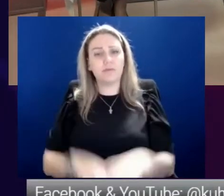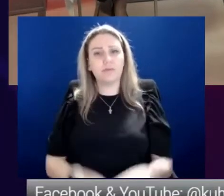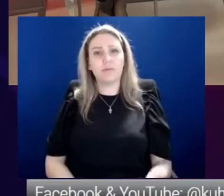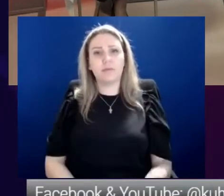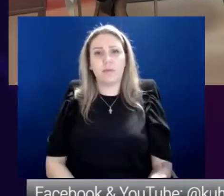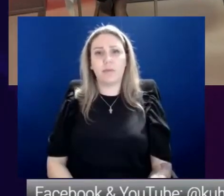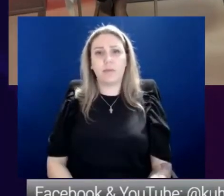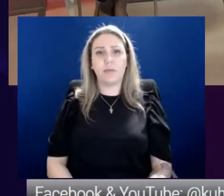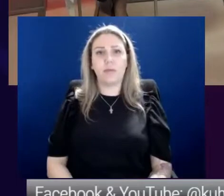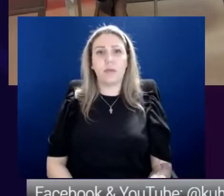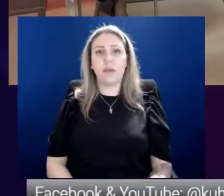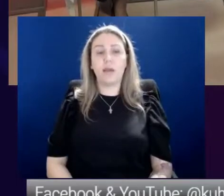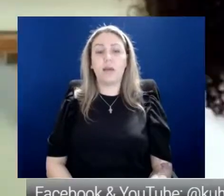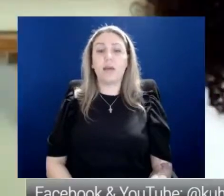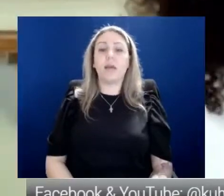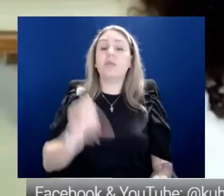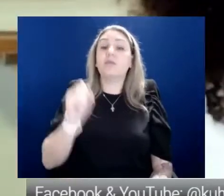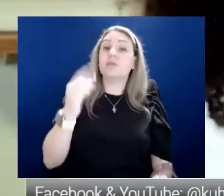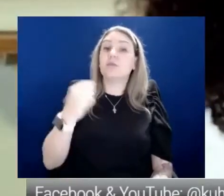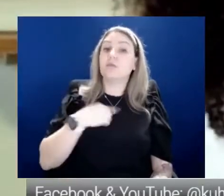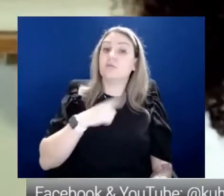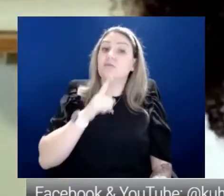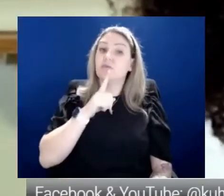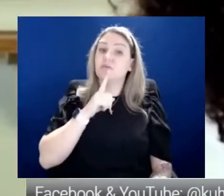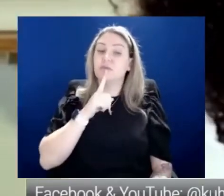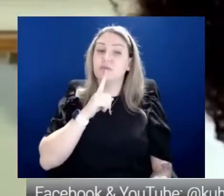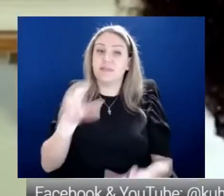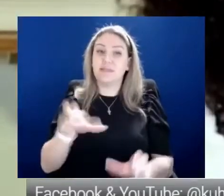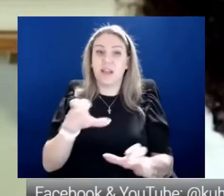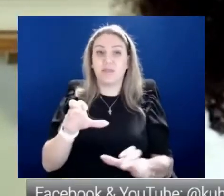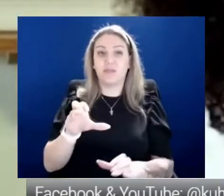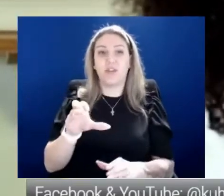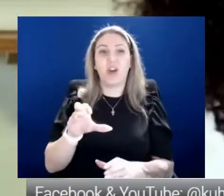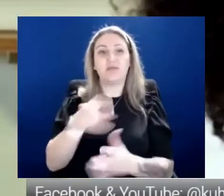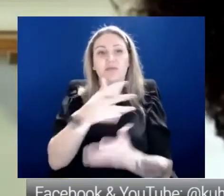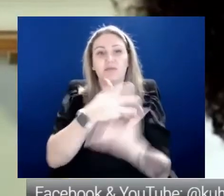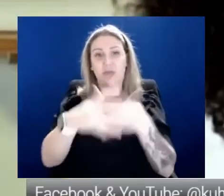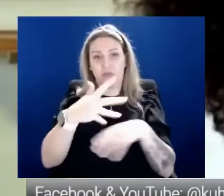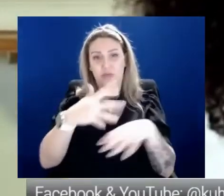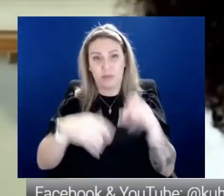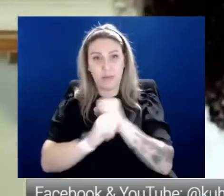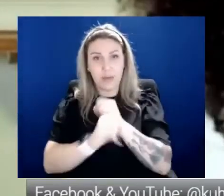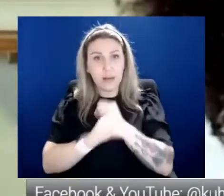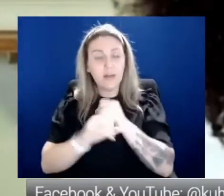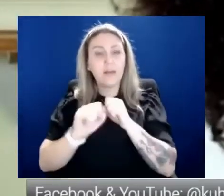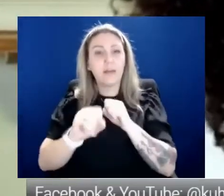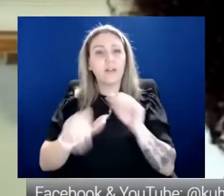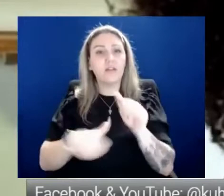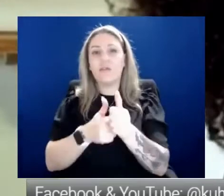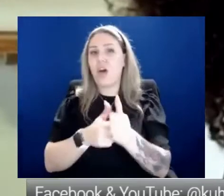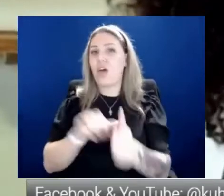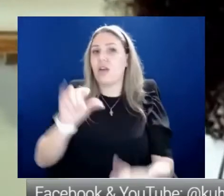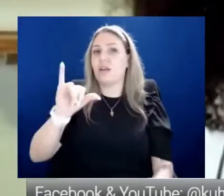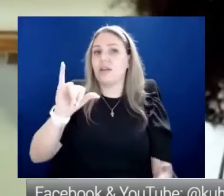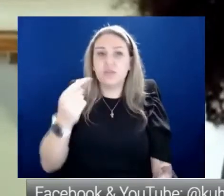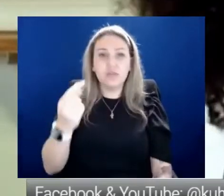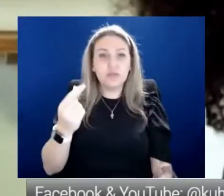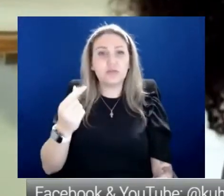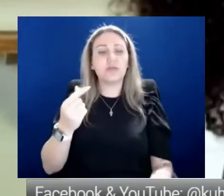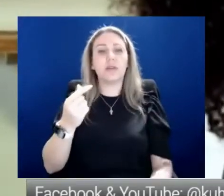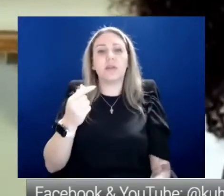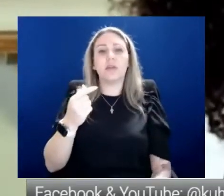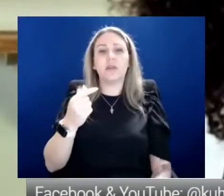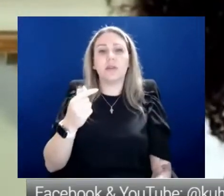How do they find you? I'm very active on social media. Okay. And so they can follow me on my Instagram page, which is